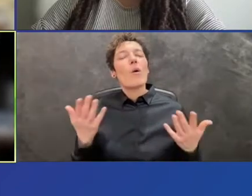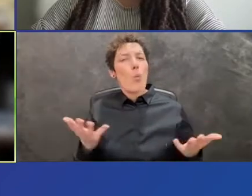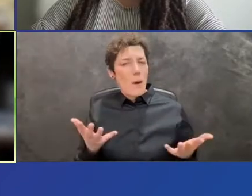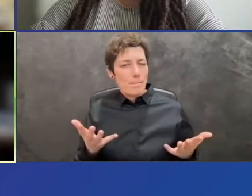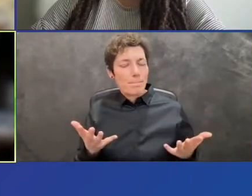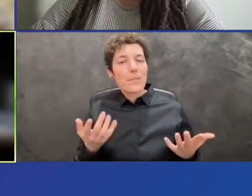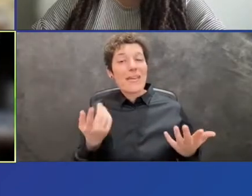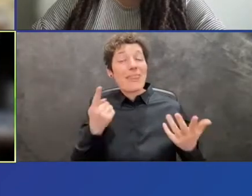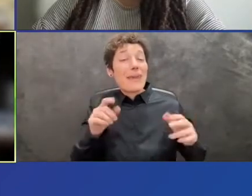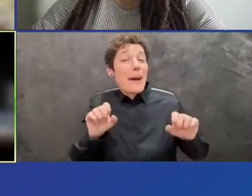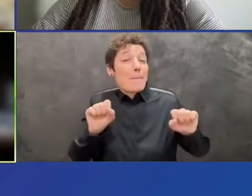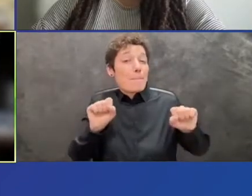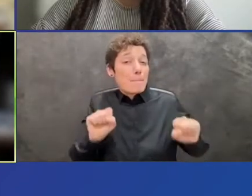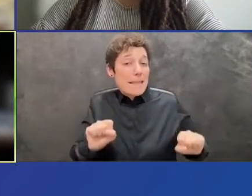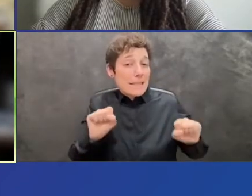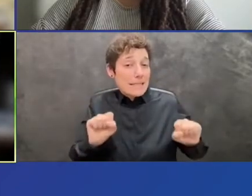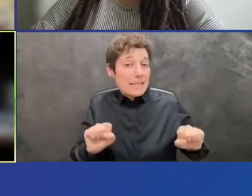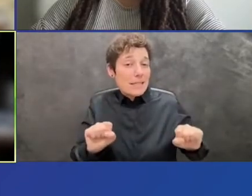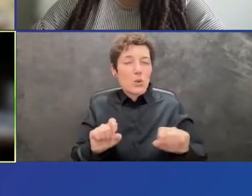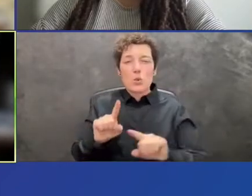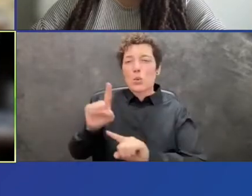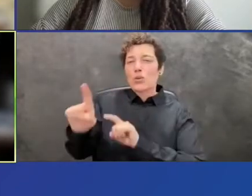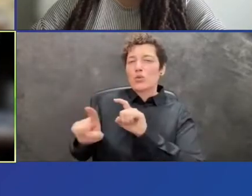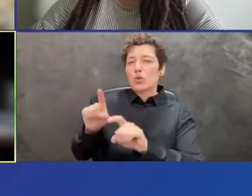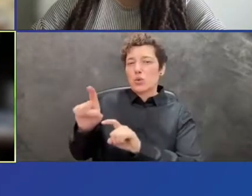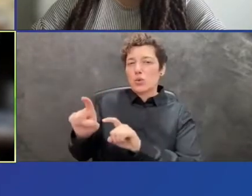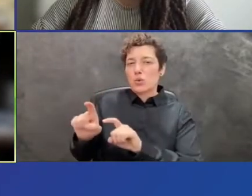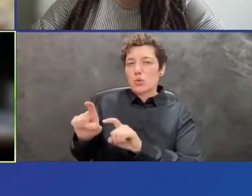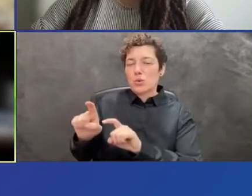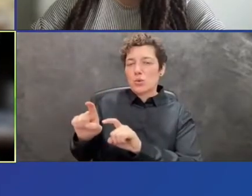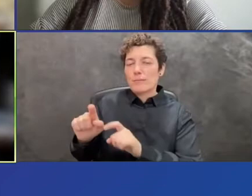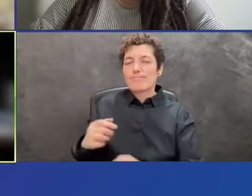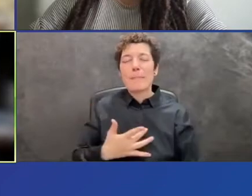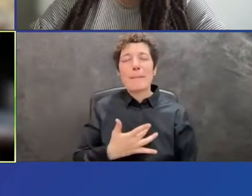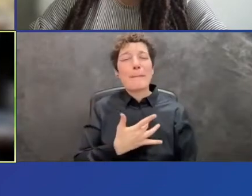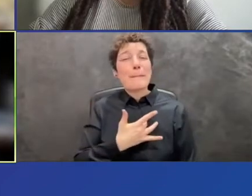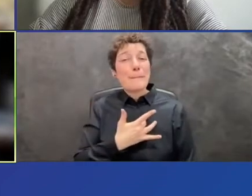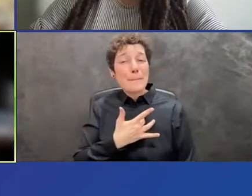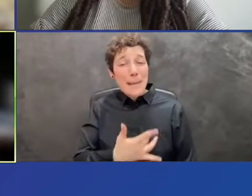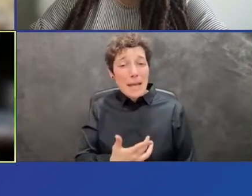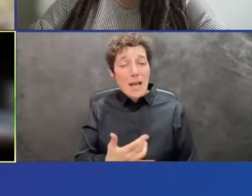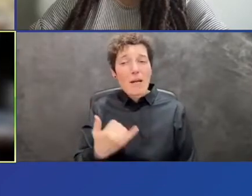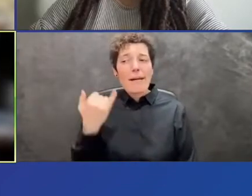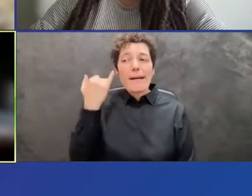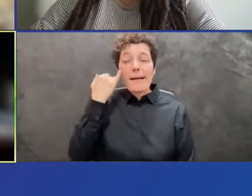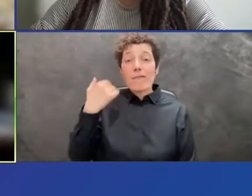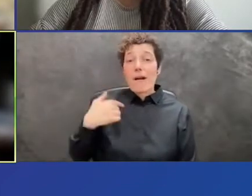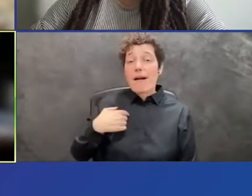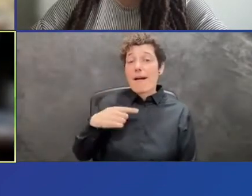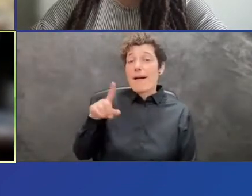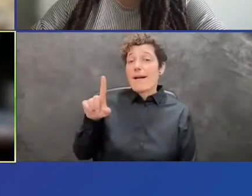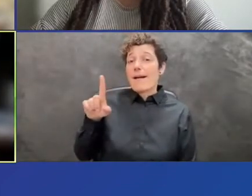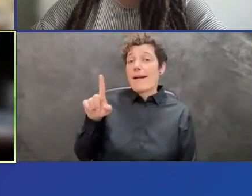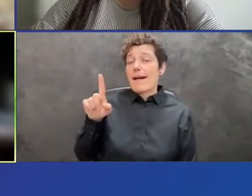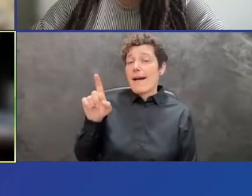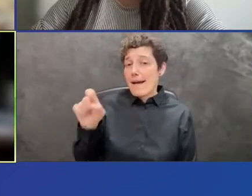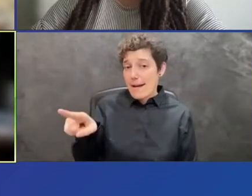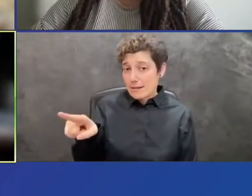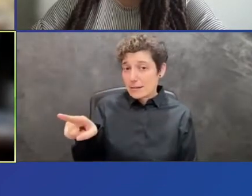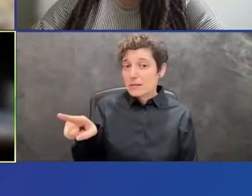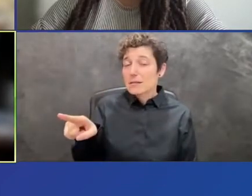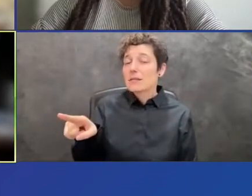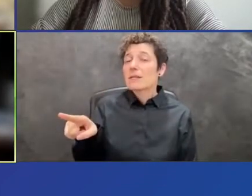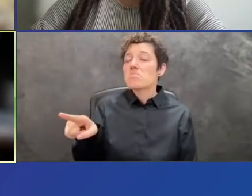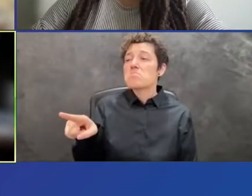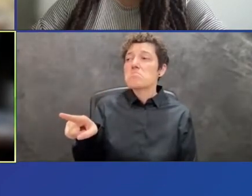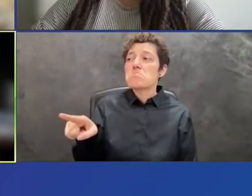question and not have my questions be taken as anything